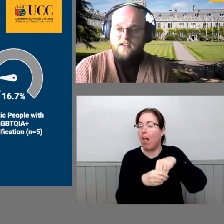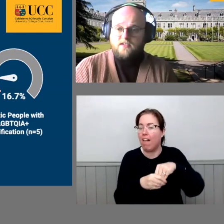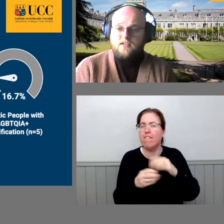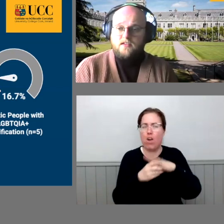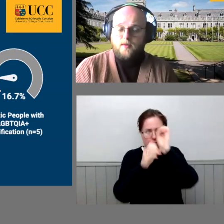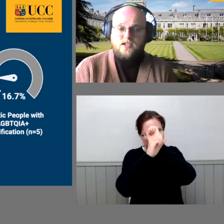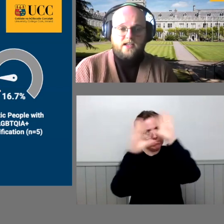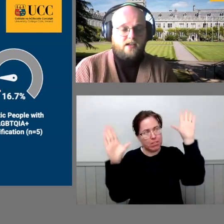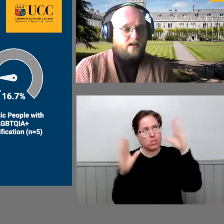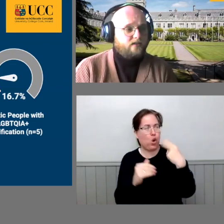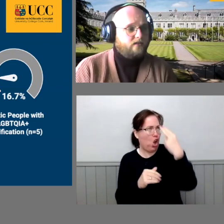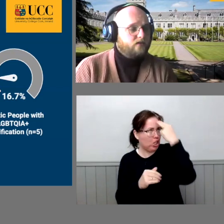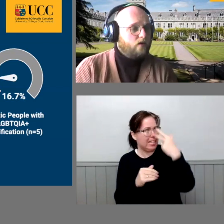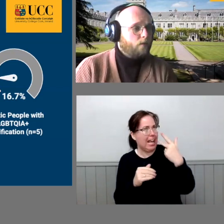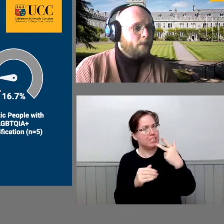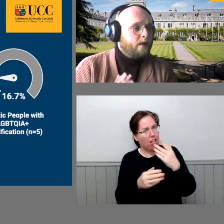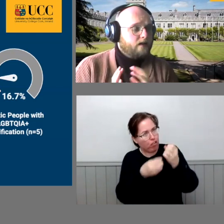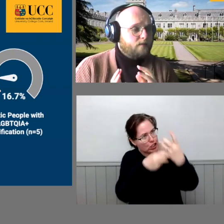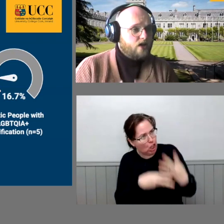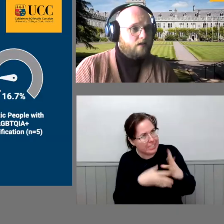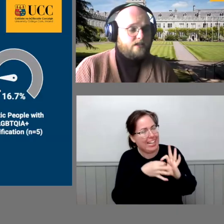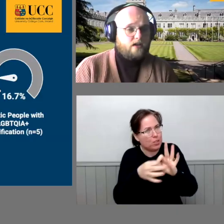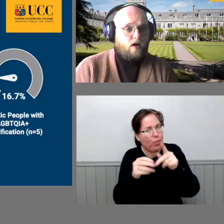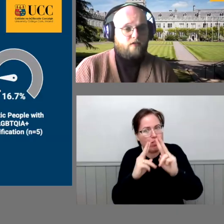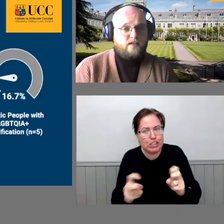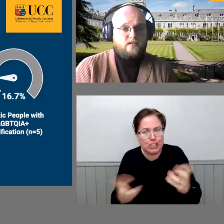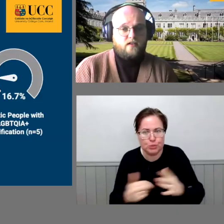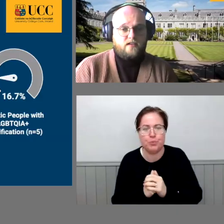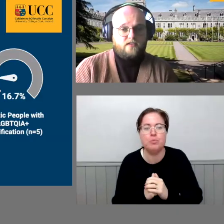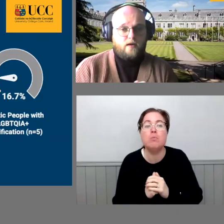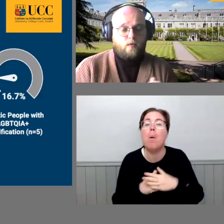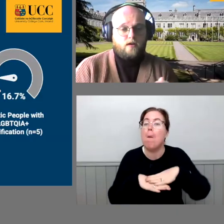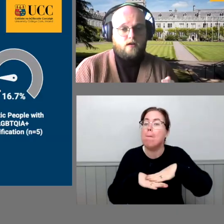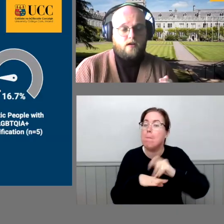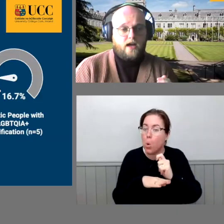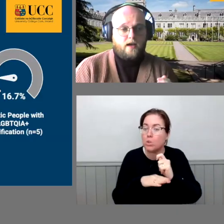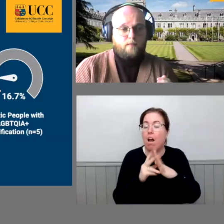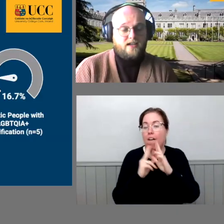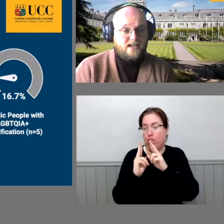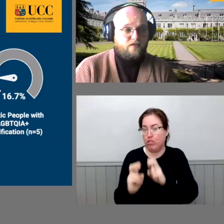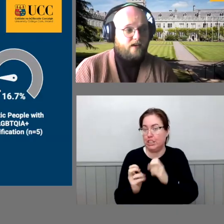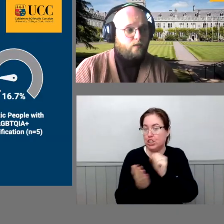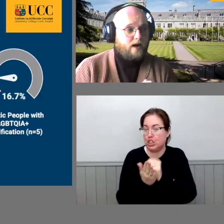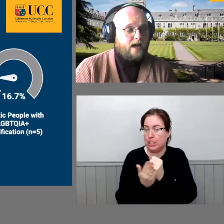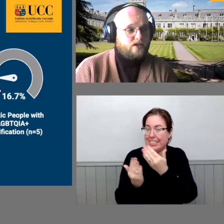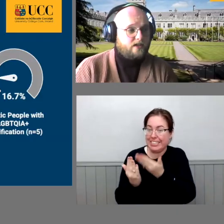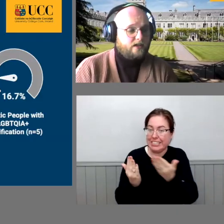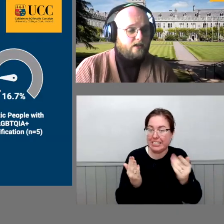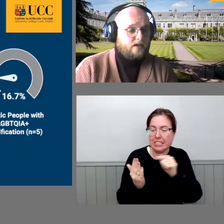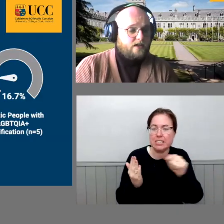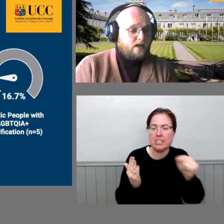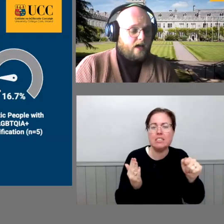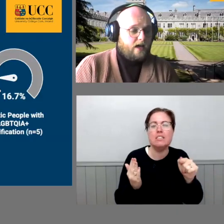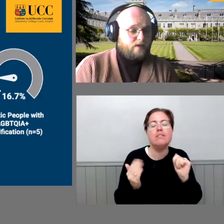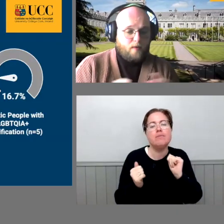the findings, especially in this. So the majority of the studies that were identified were